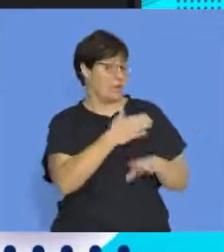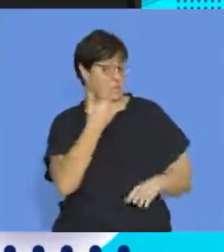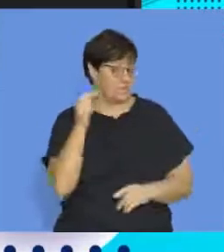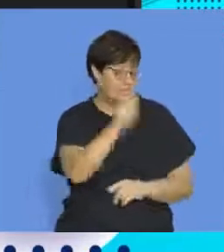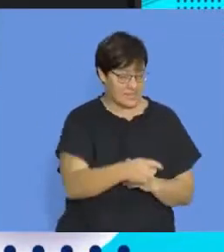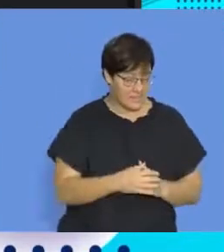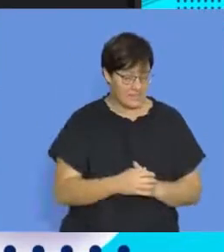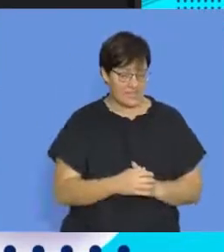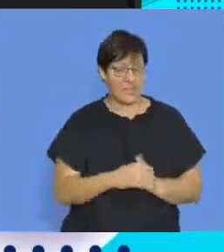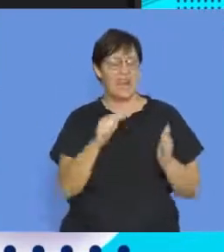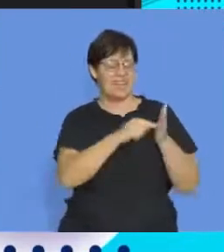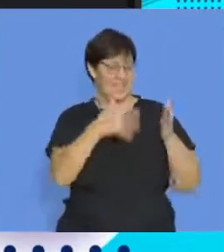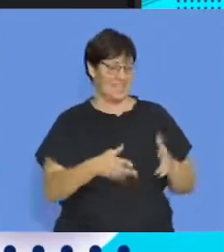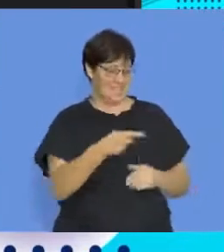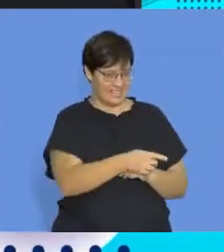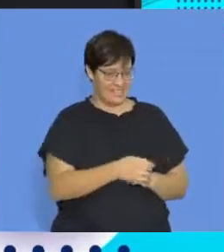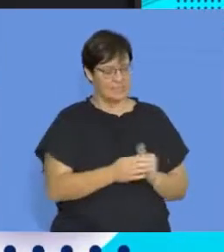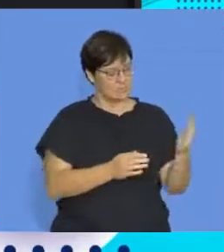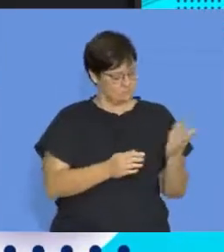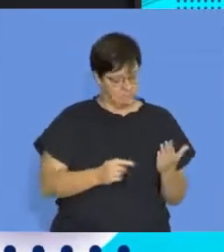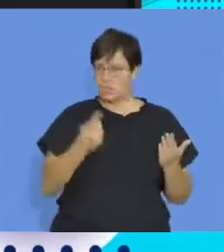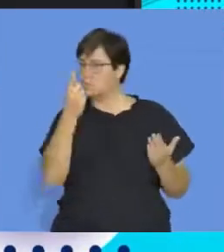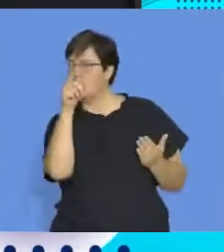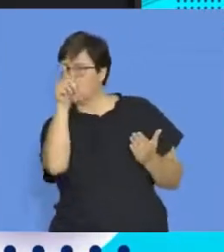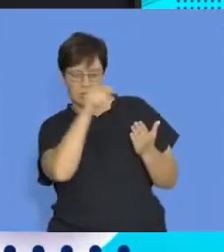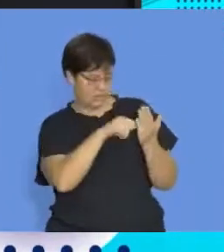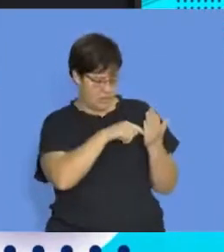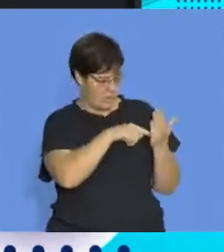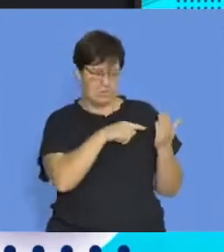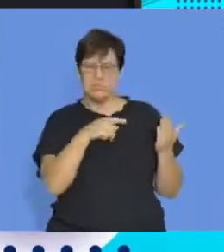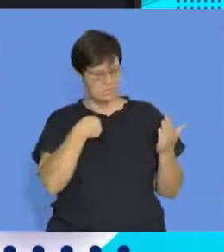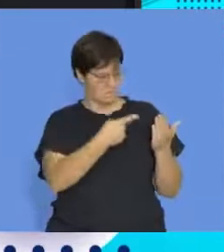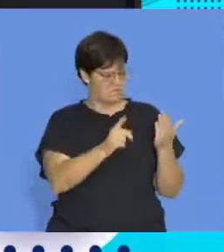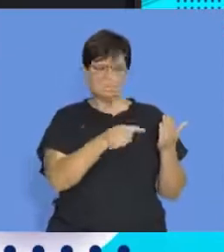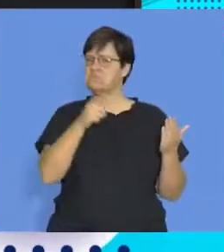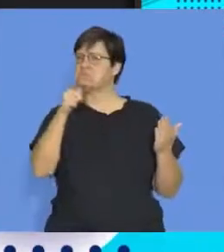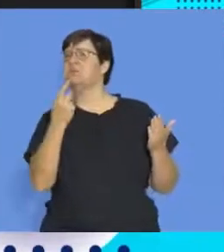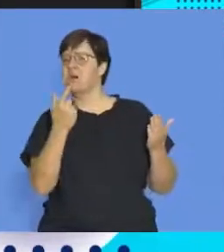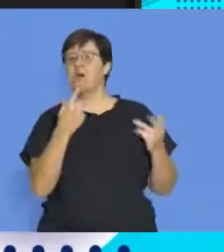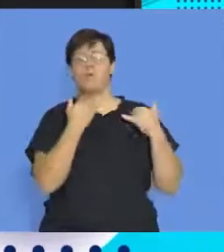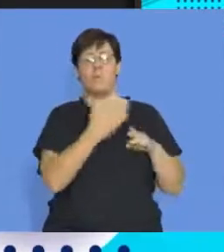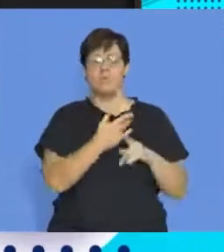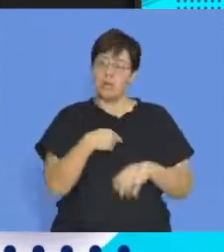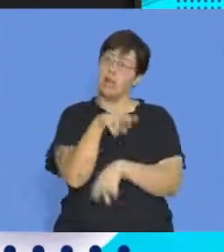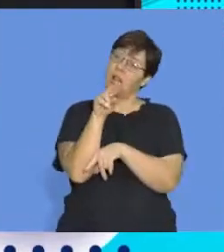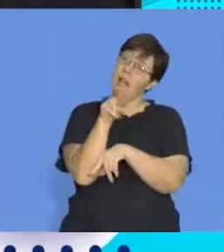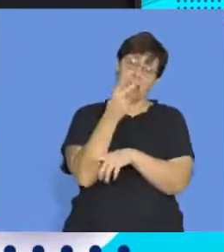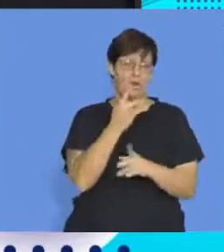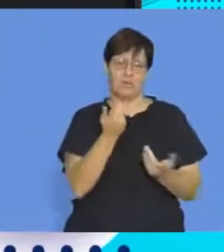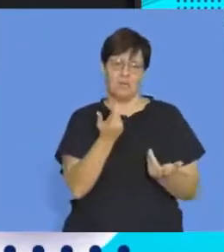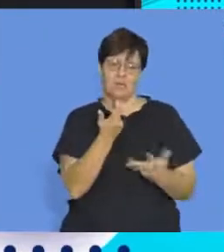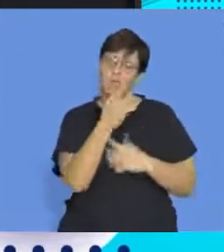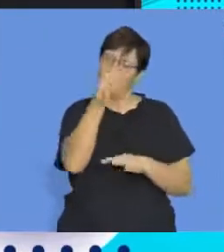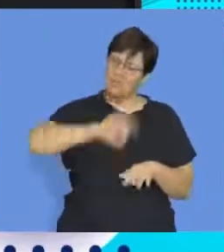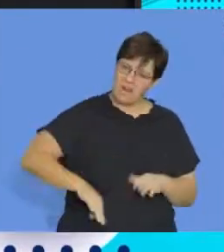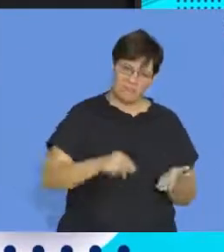accounting, have your calculator in front of you so that you can work with me and you benefit from today's